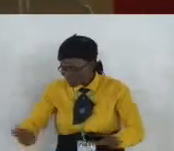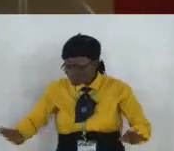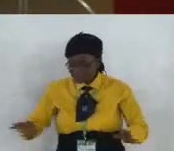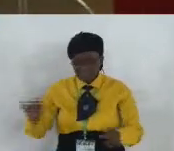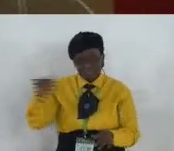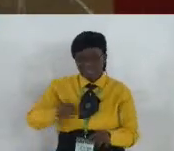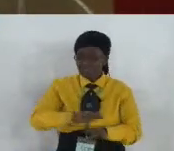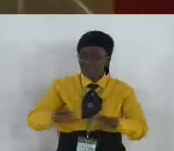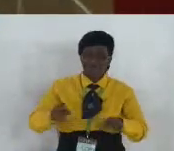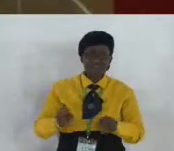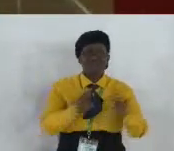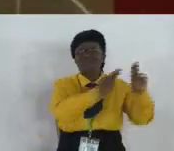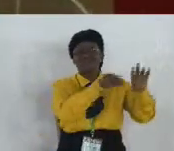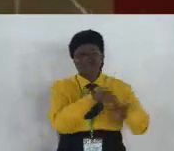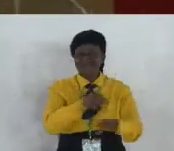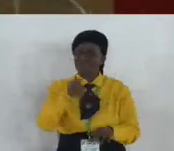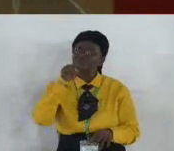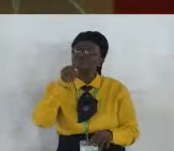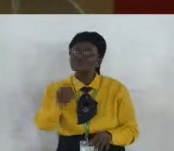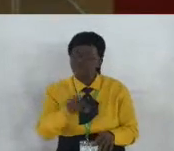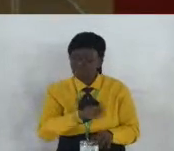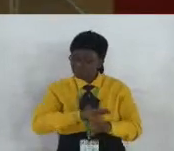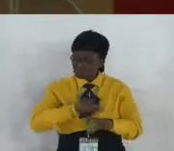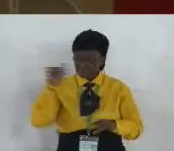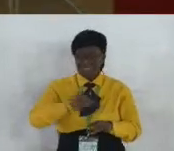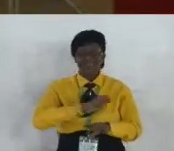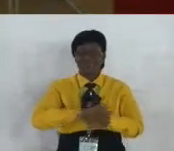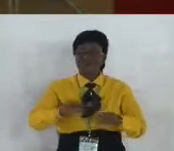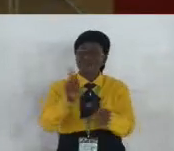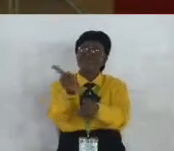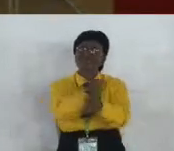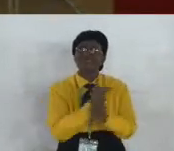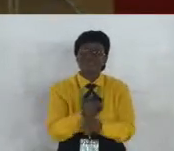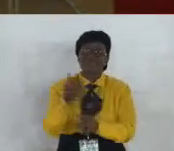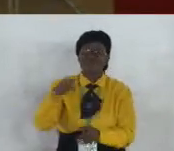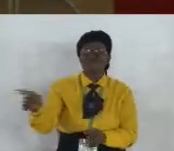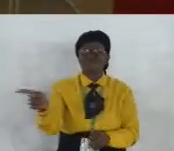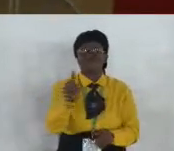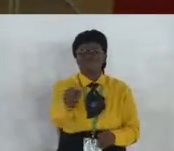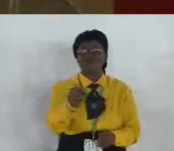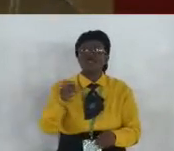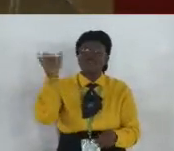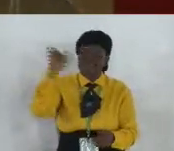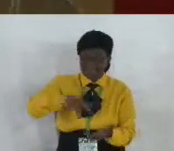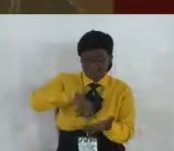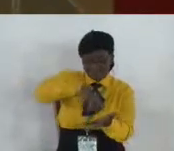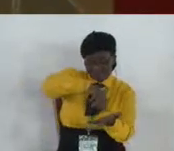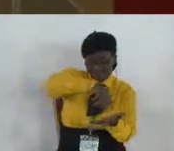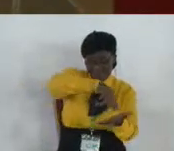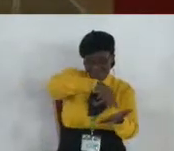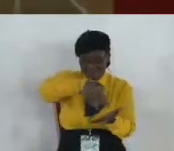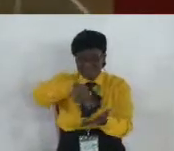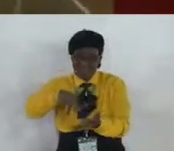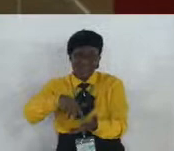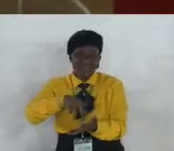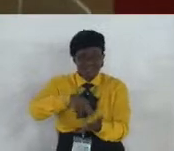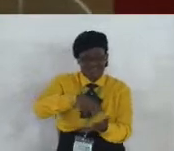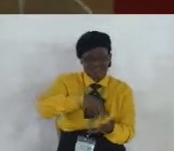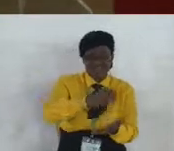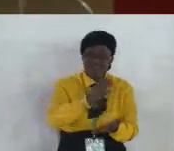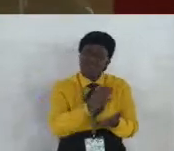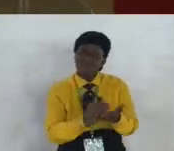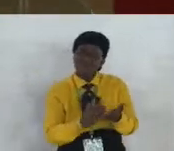you. They don't care about you. They dance, you know, occasionally they show one or two of them